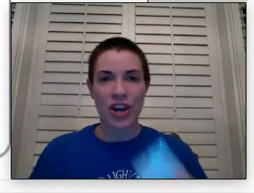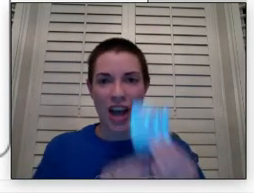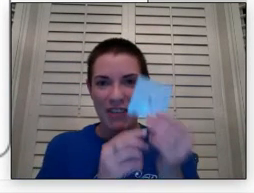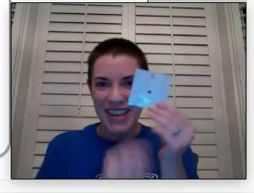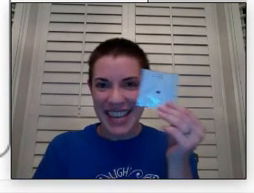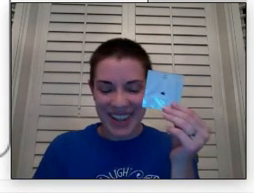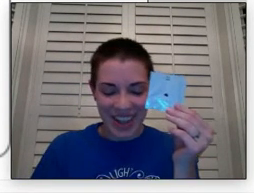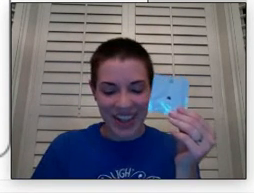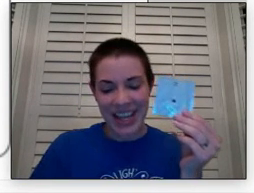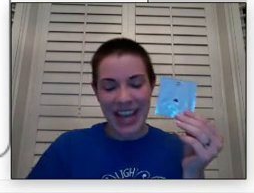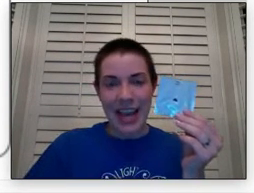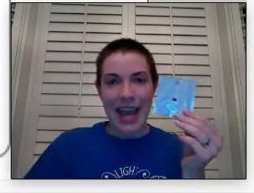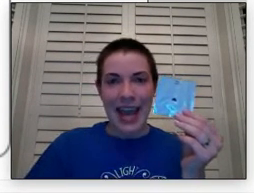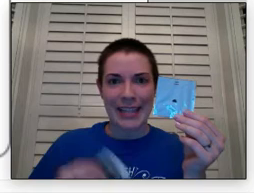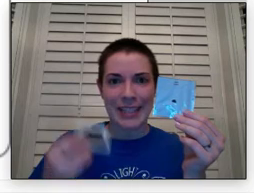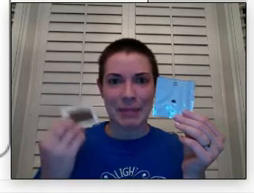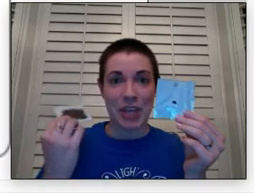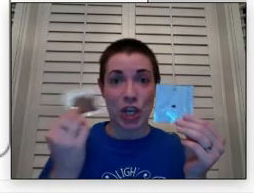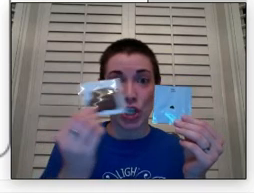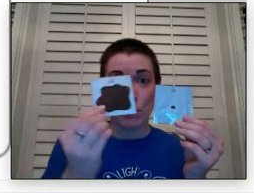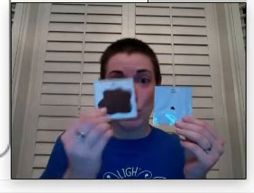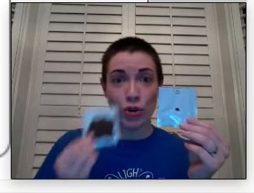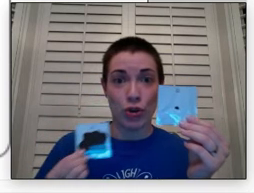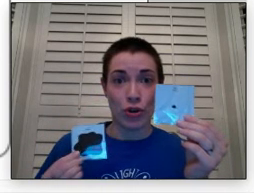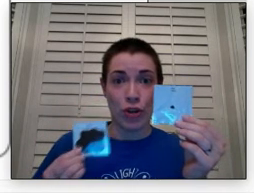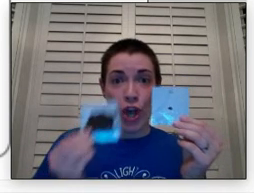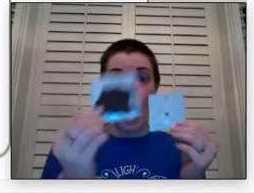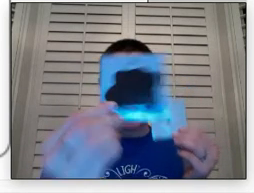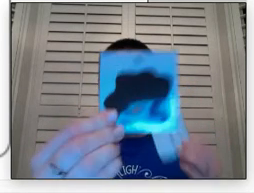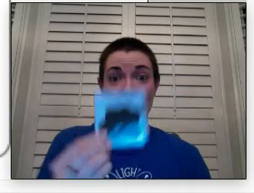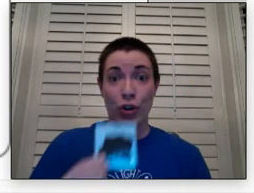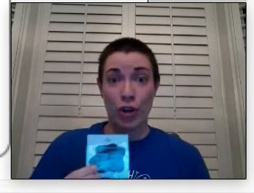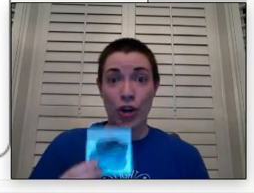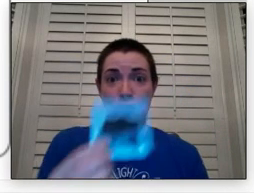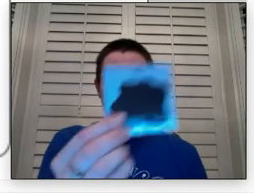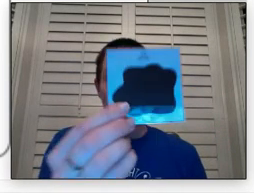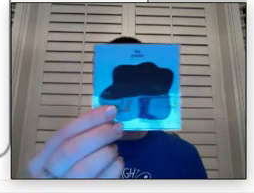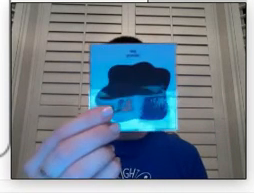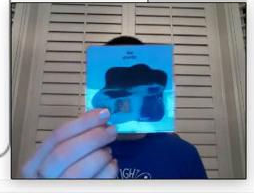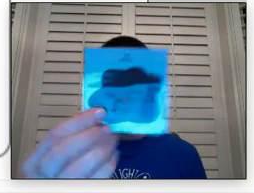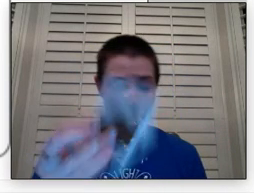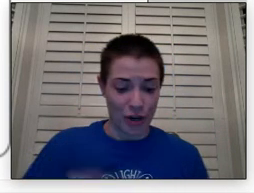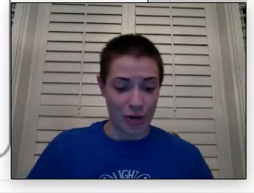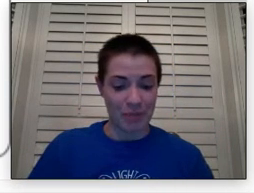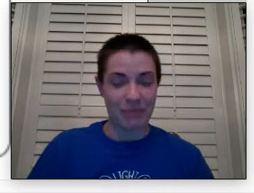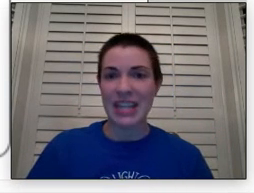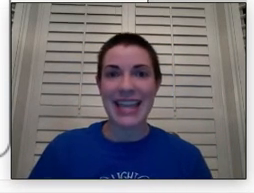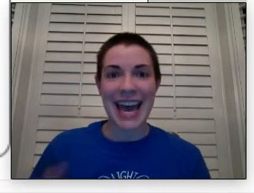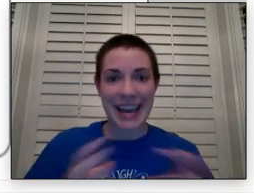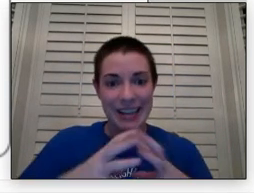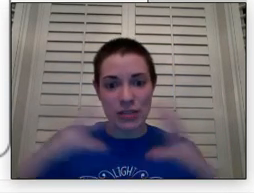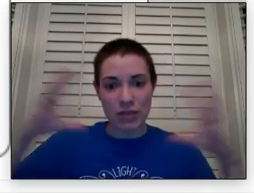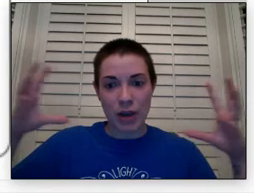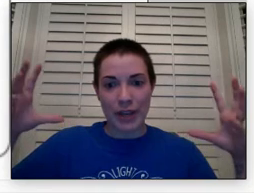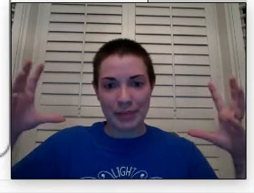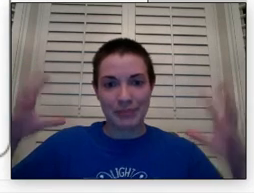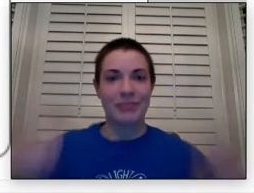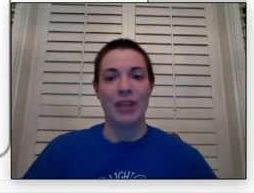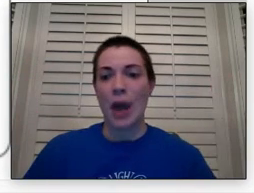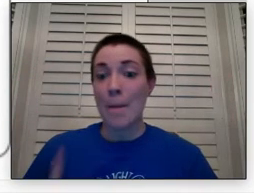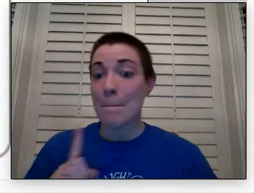start off little and something gets bigger and bigger and bigger. That is